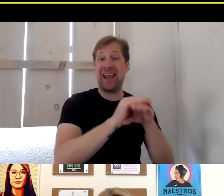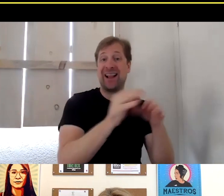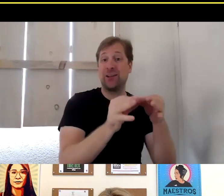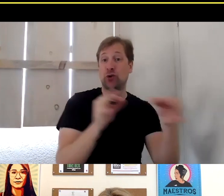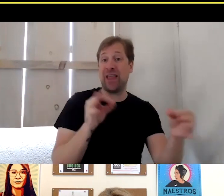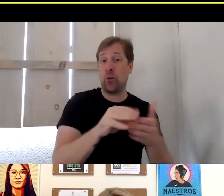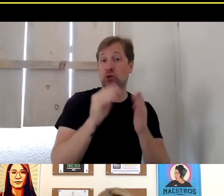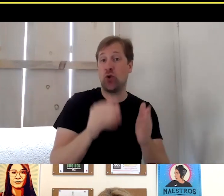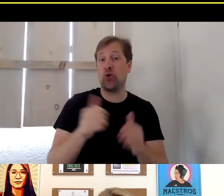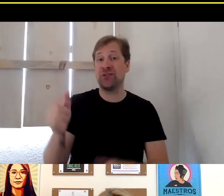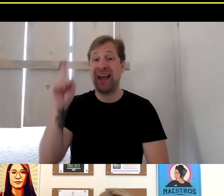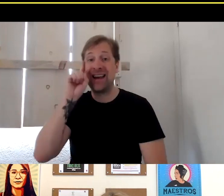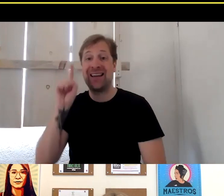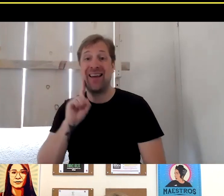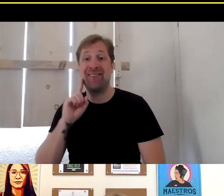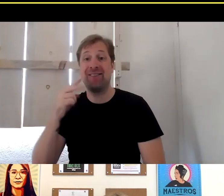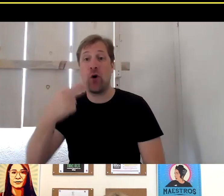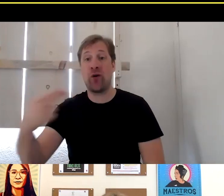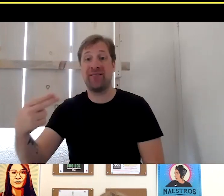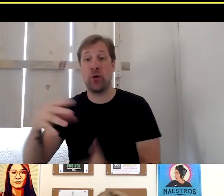students.